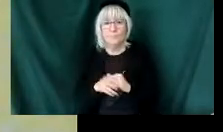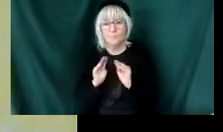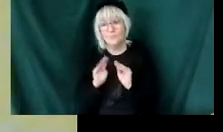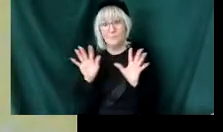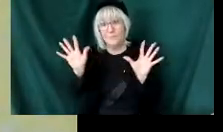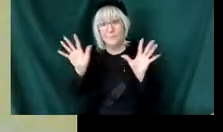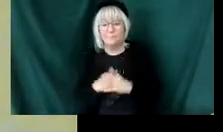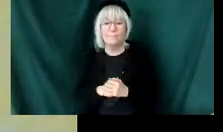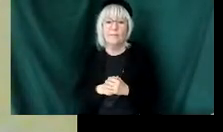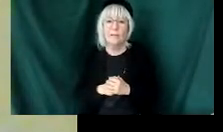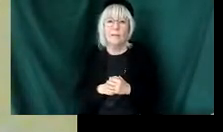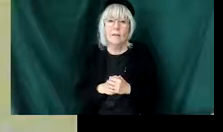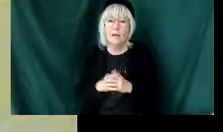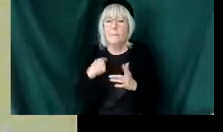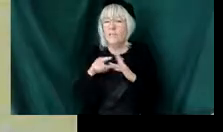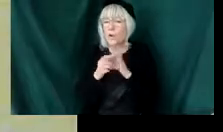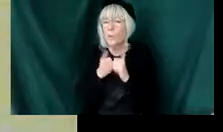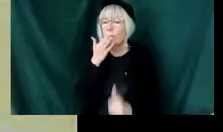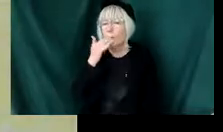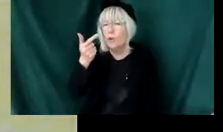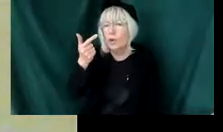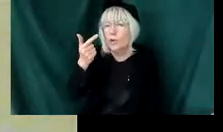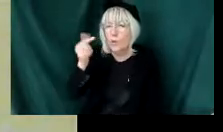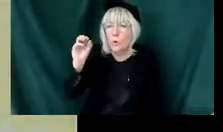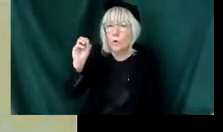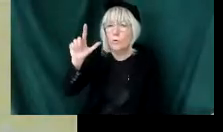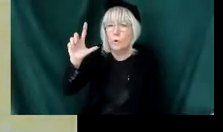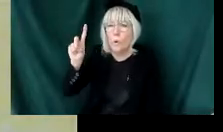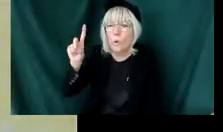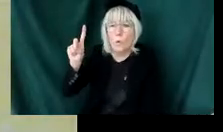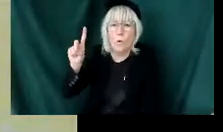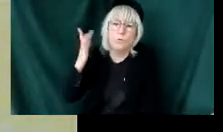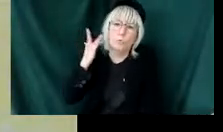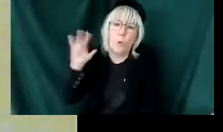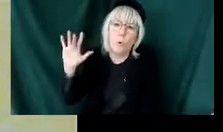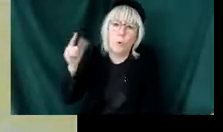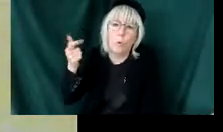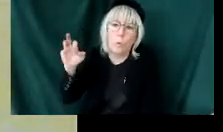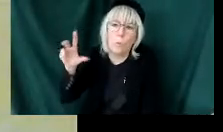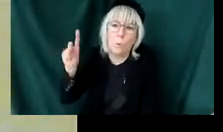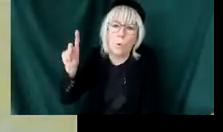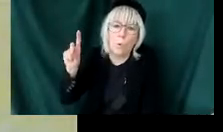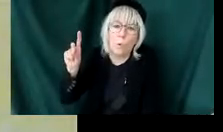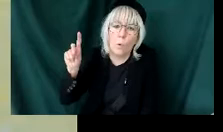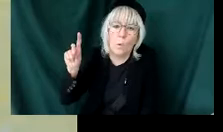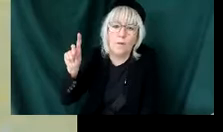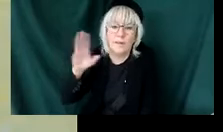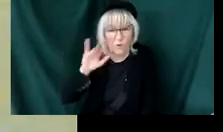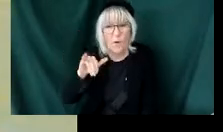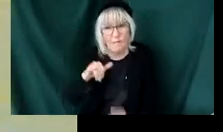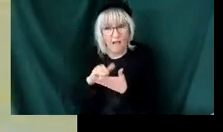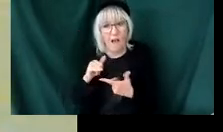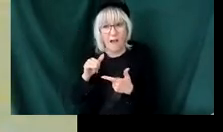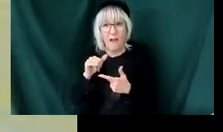I'm starting with this gold, and I'm going to, the sunflower, it has